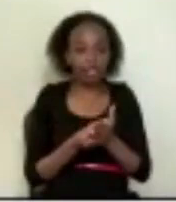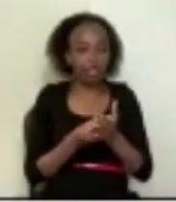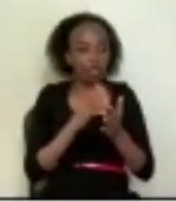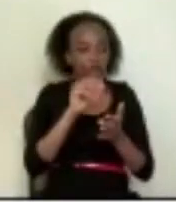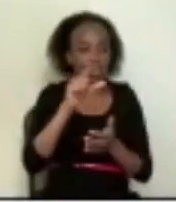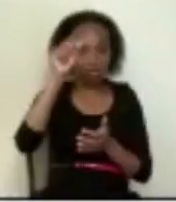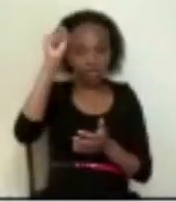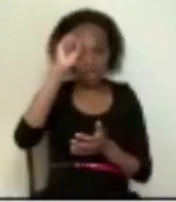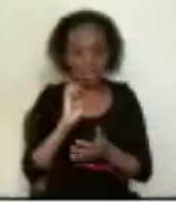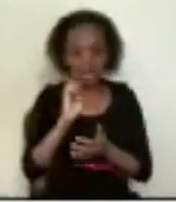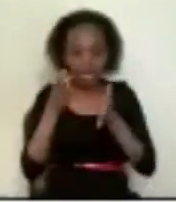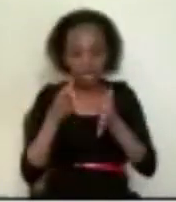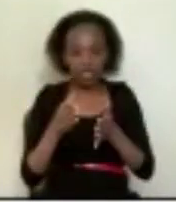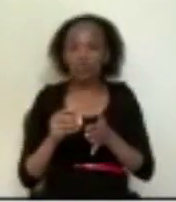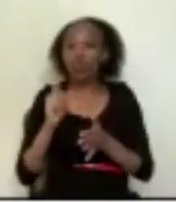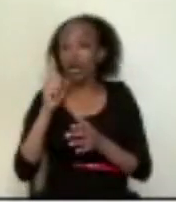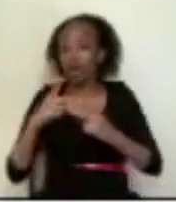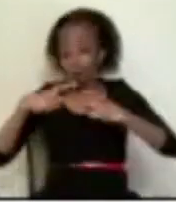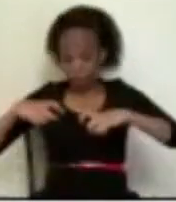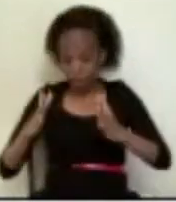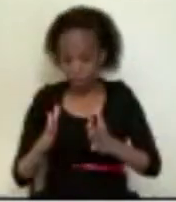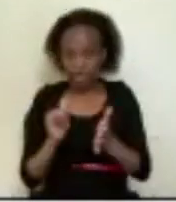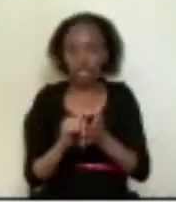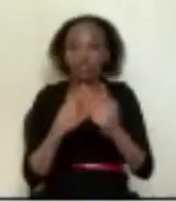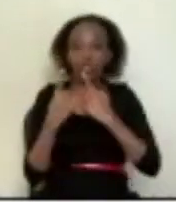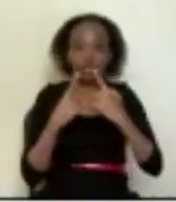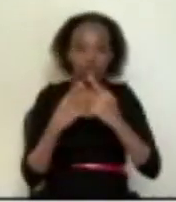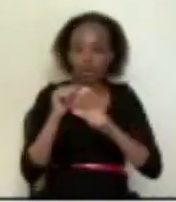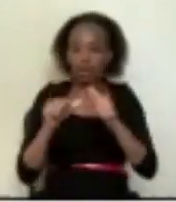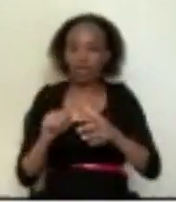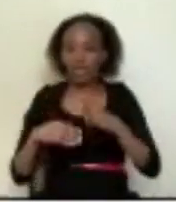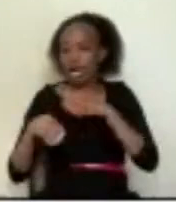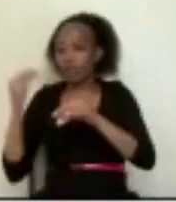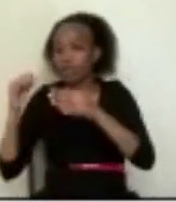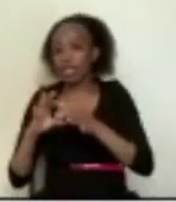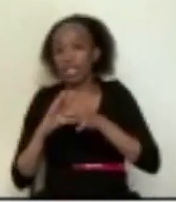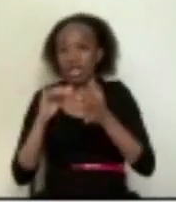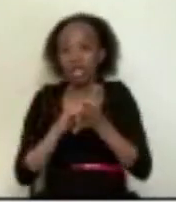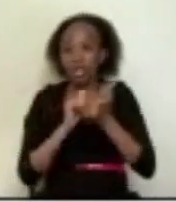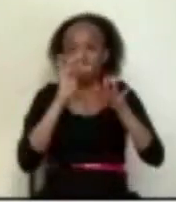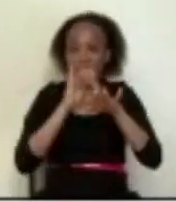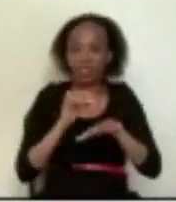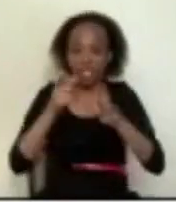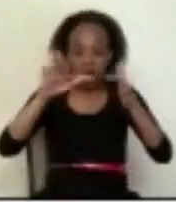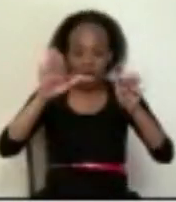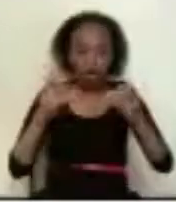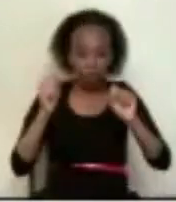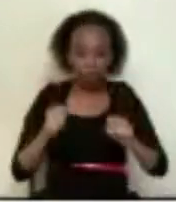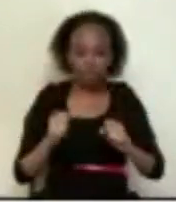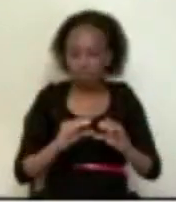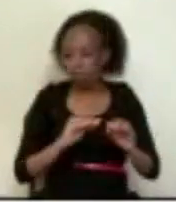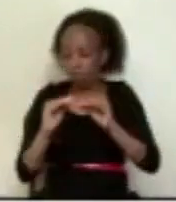the panelists that will speak on the actual theoretical linkages that actually affect, so how do we move from